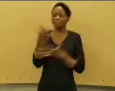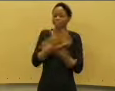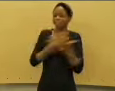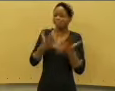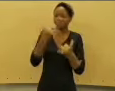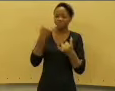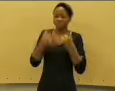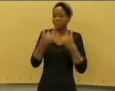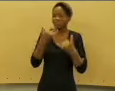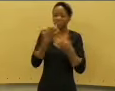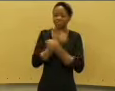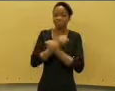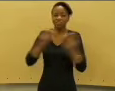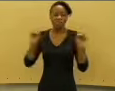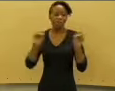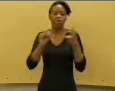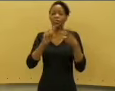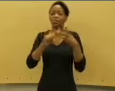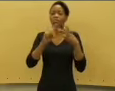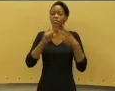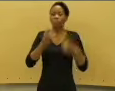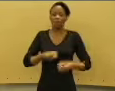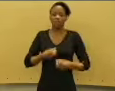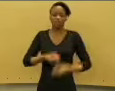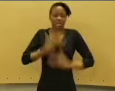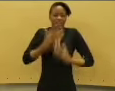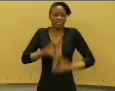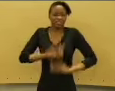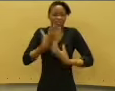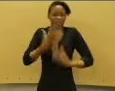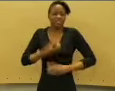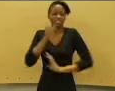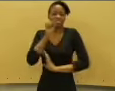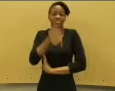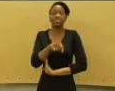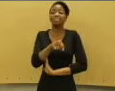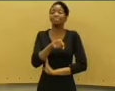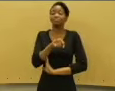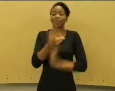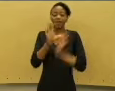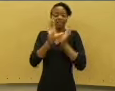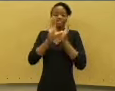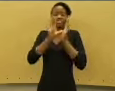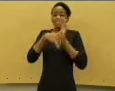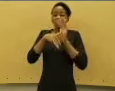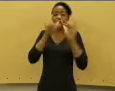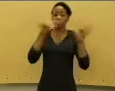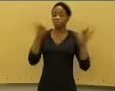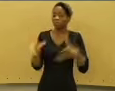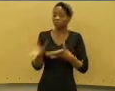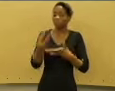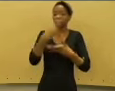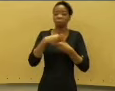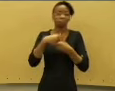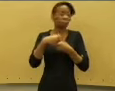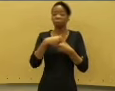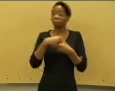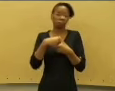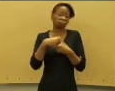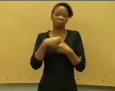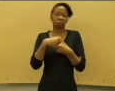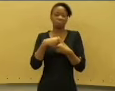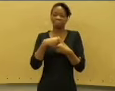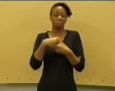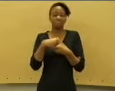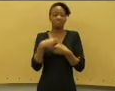sexual freedom and sexual expression, oftentimes they are not talking about the disabled people. I think